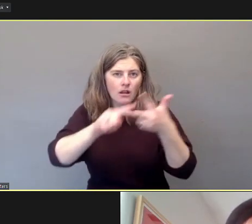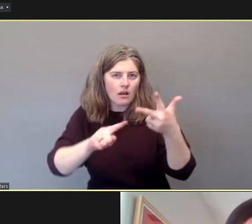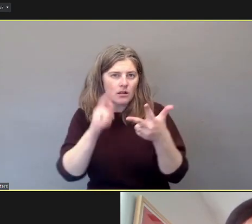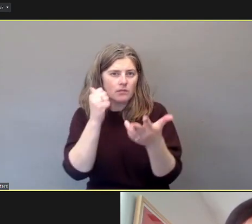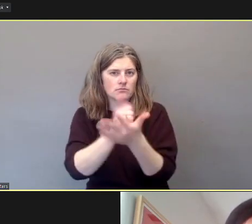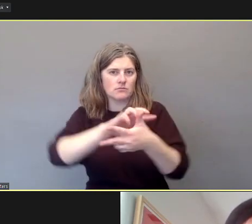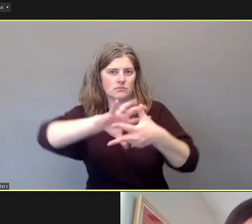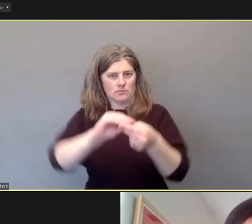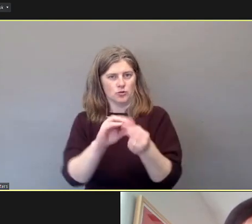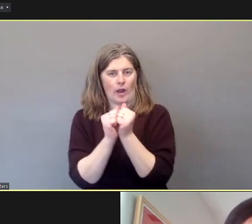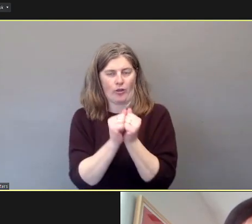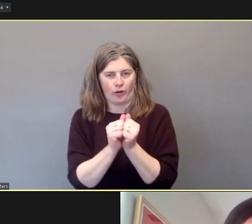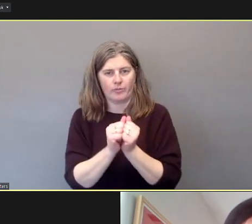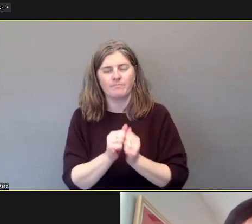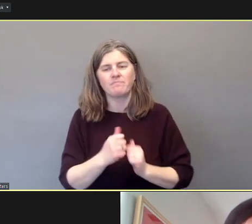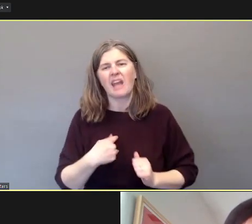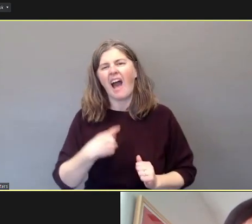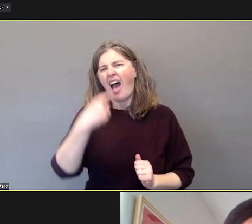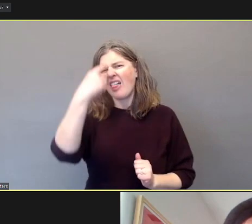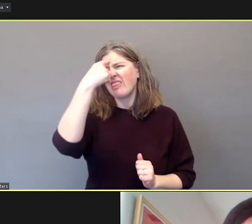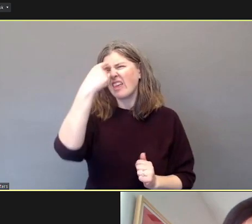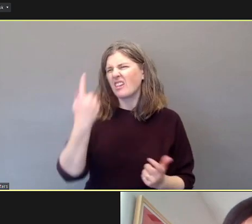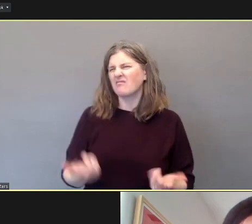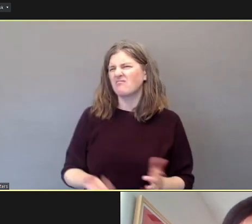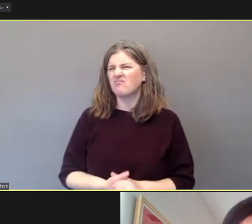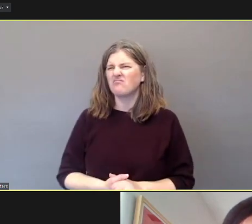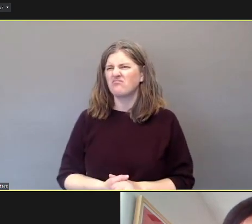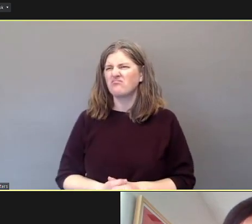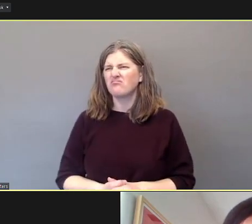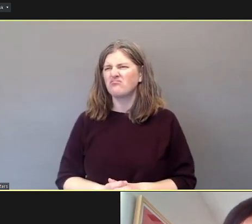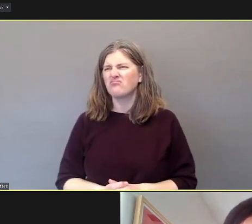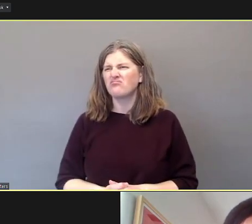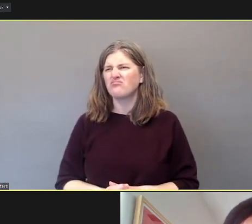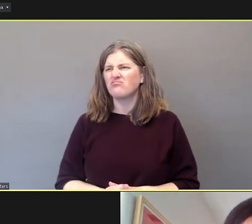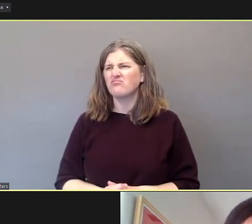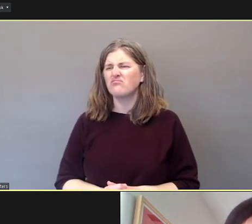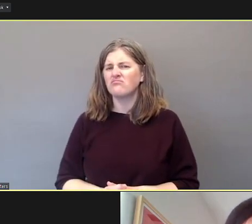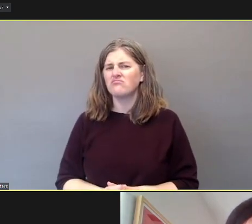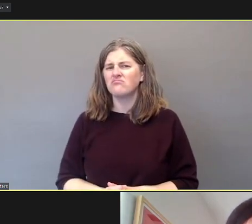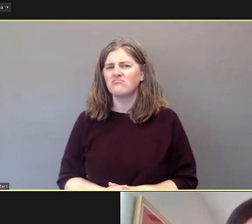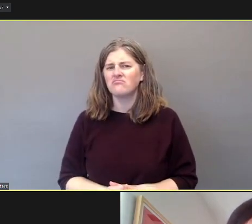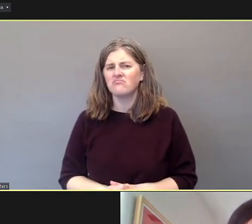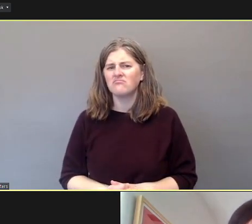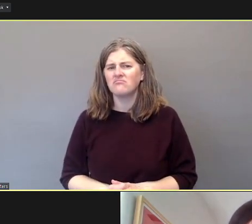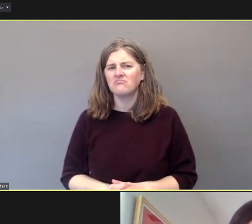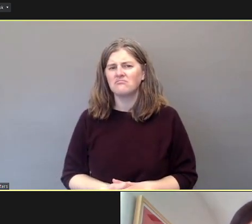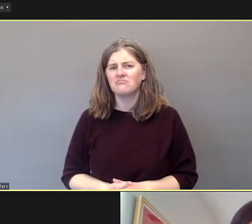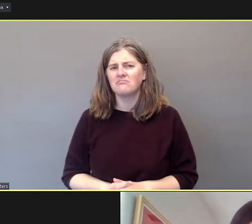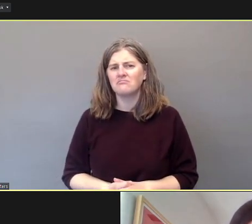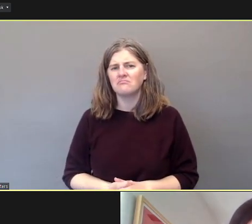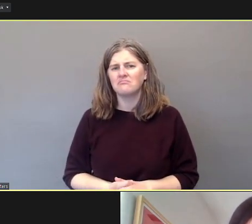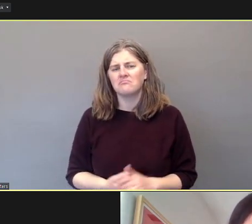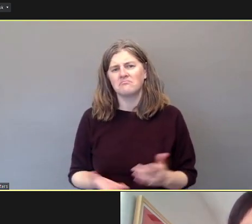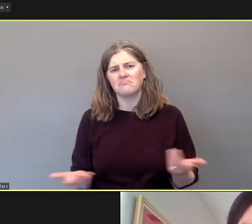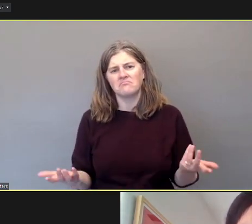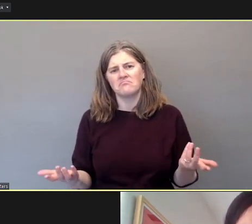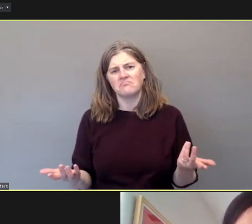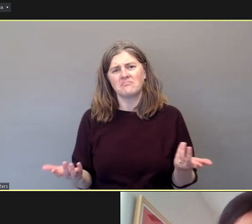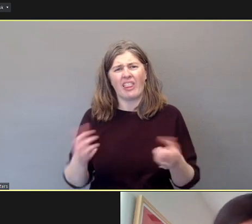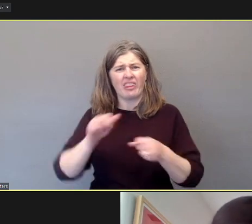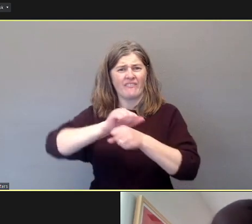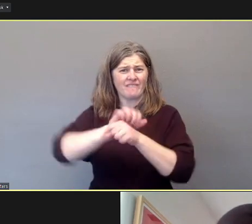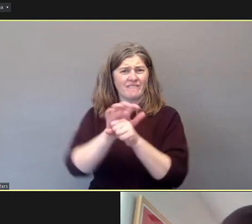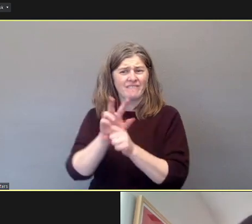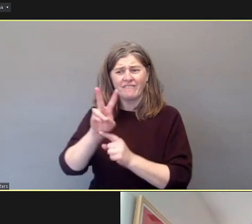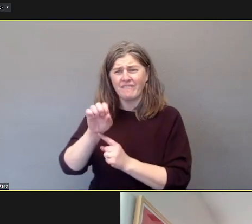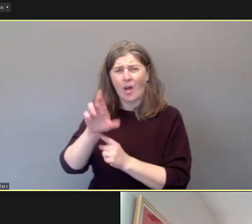think, there's no reason to suspect that there won't be any more variants. I mean, the virus evolves.